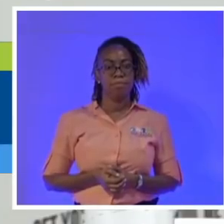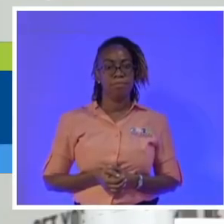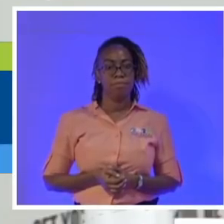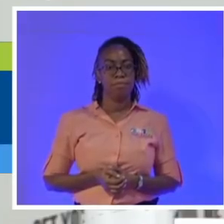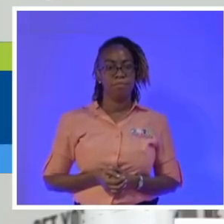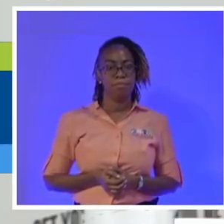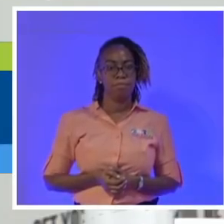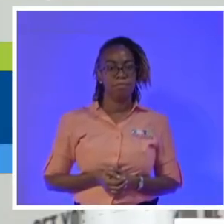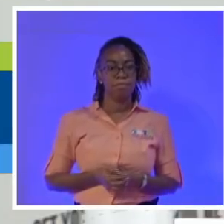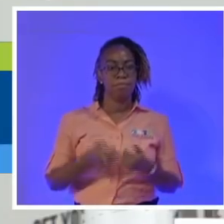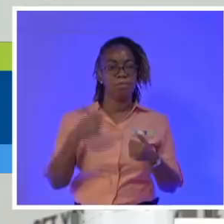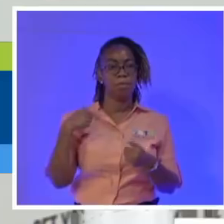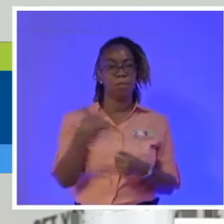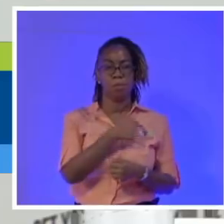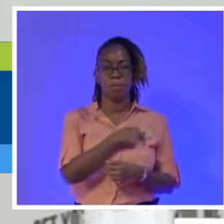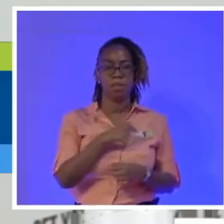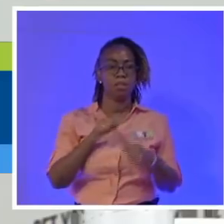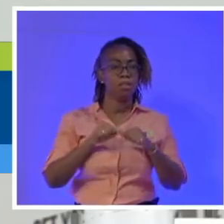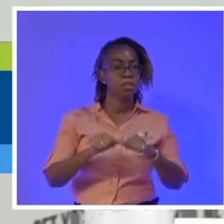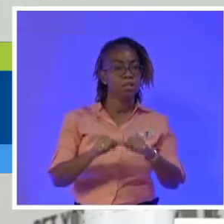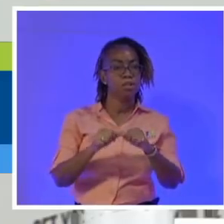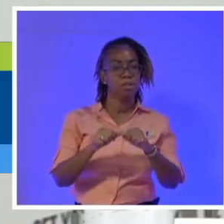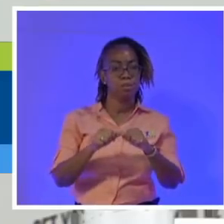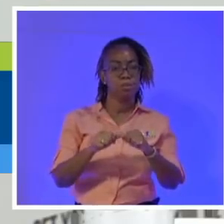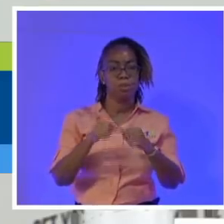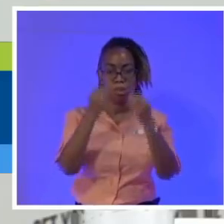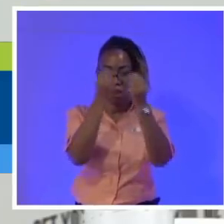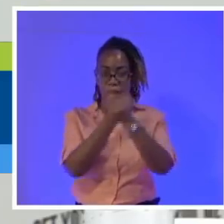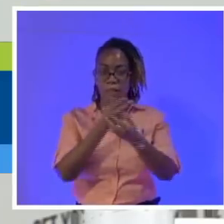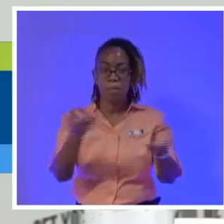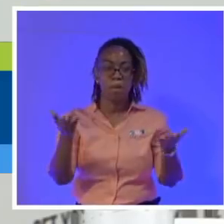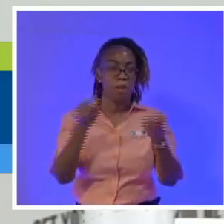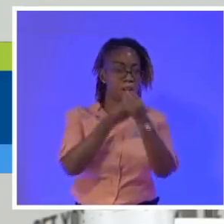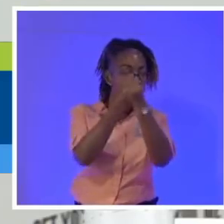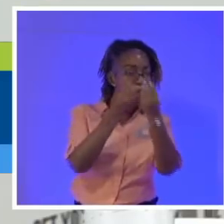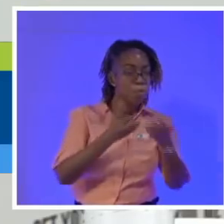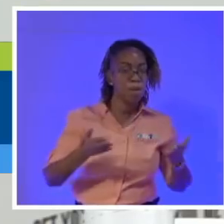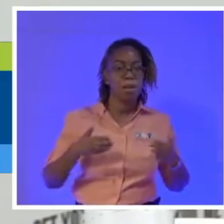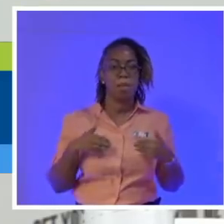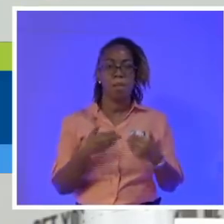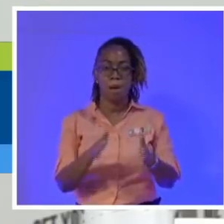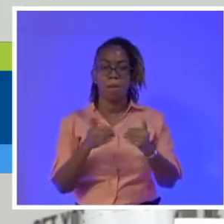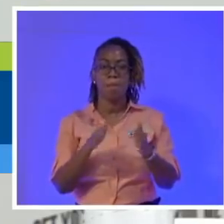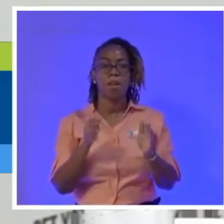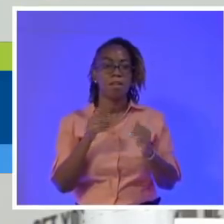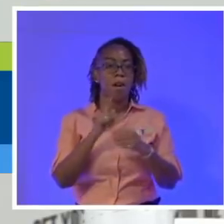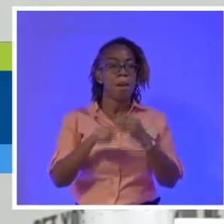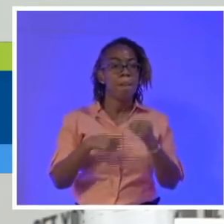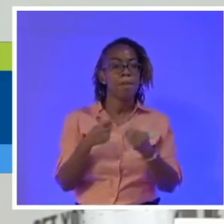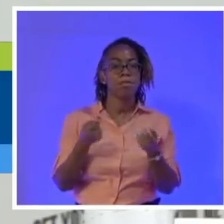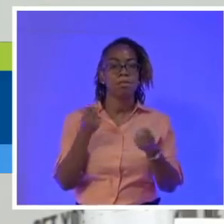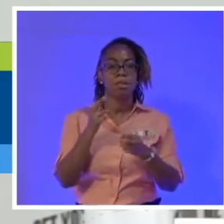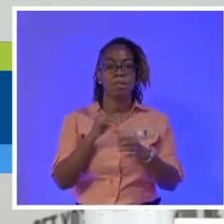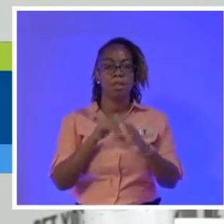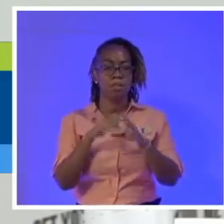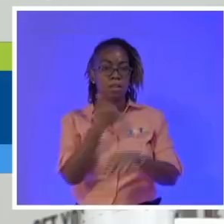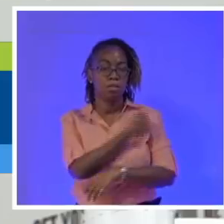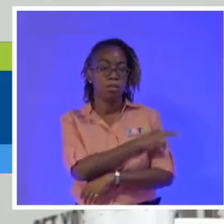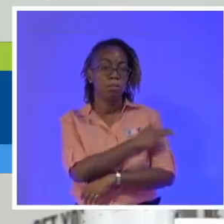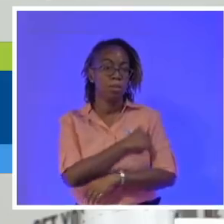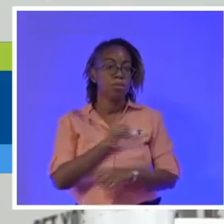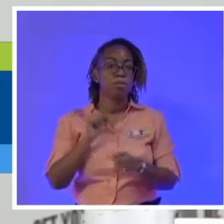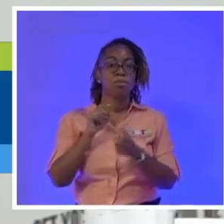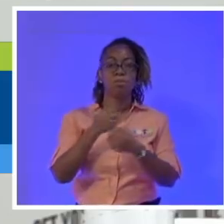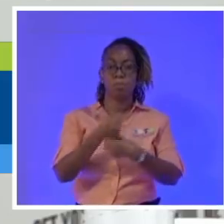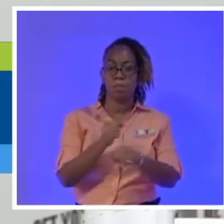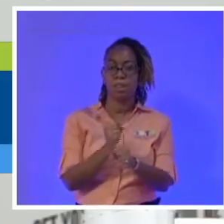We continue to inform the public of the status of our hospitals so that you can make informed